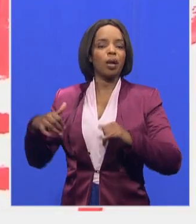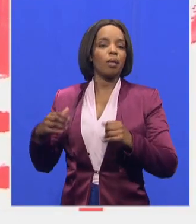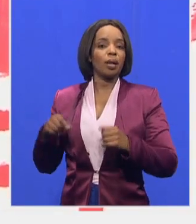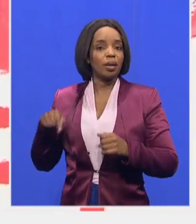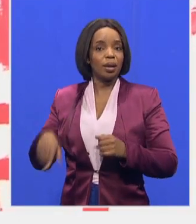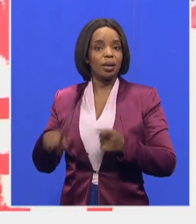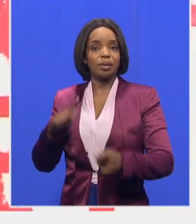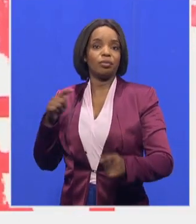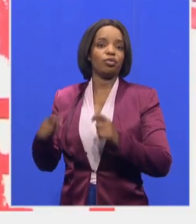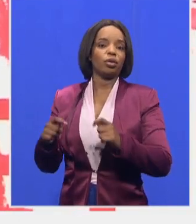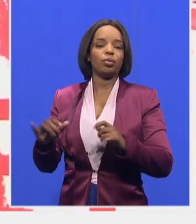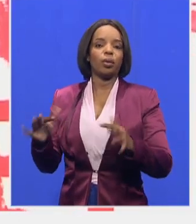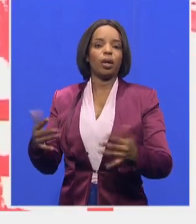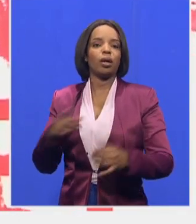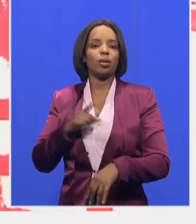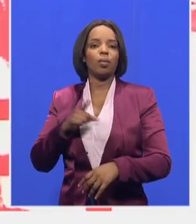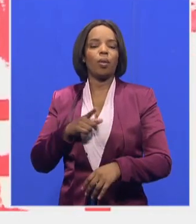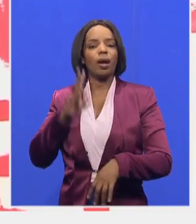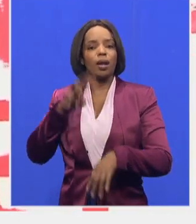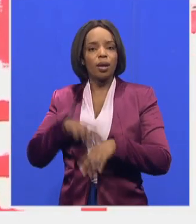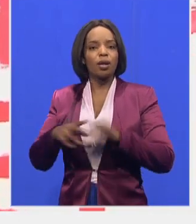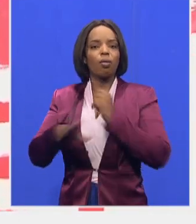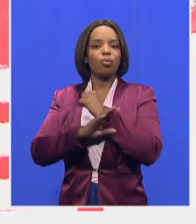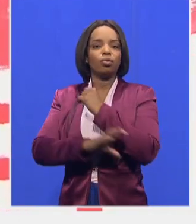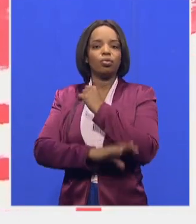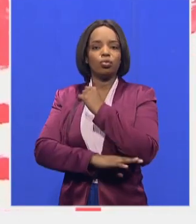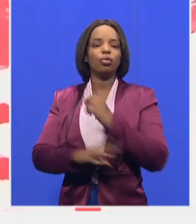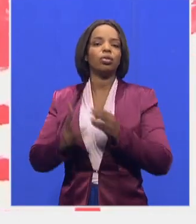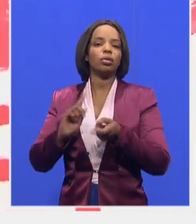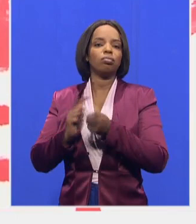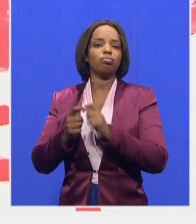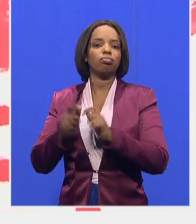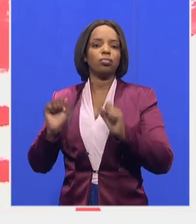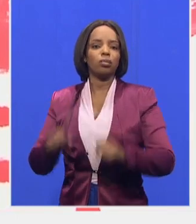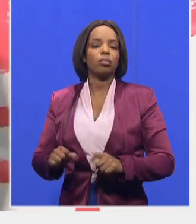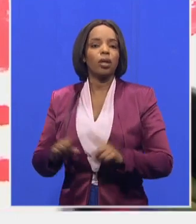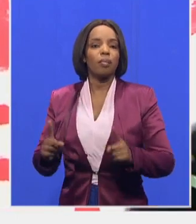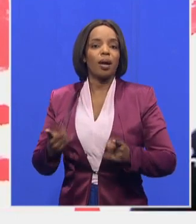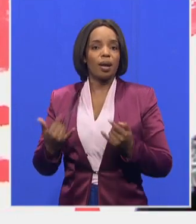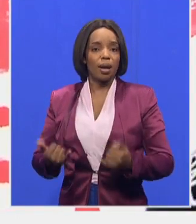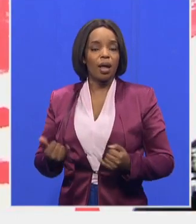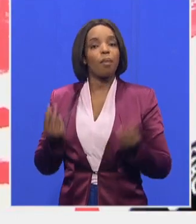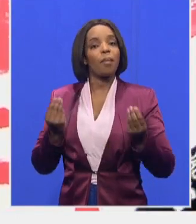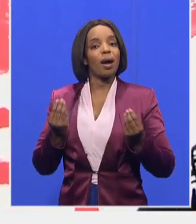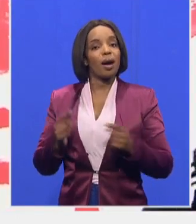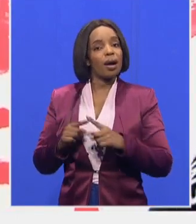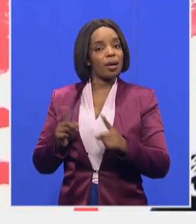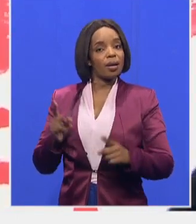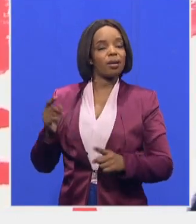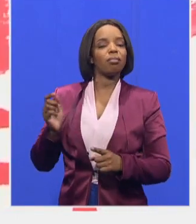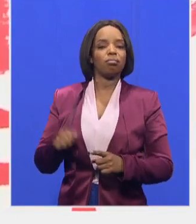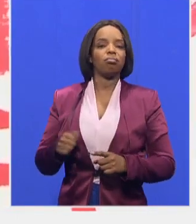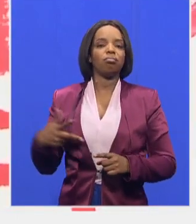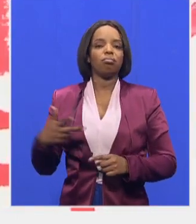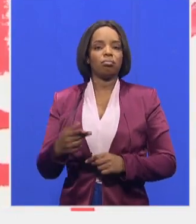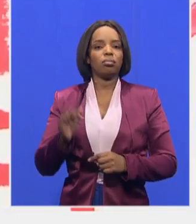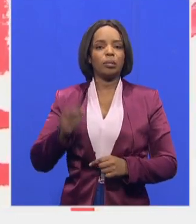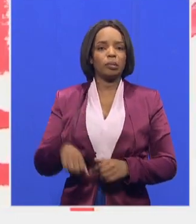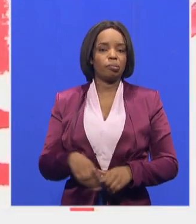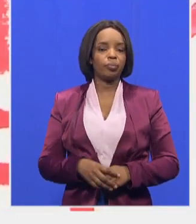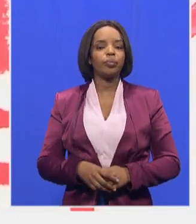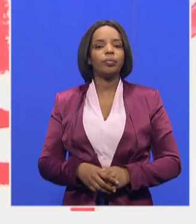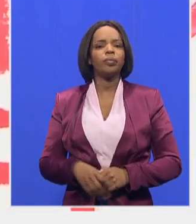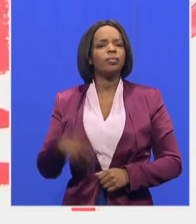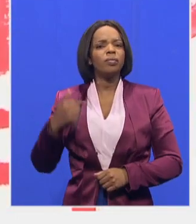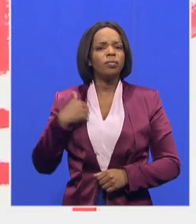a constitutional amendment, but I think that we can, in the meantime, cut the perks. And talk us through this bill that you'll be presenting.